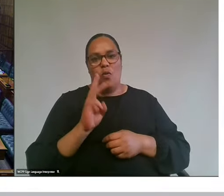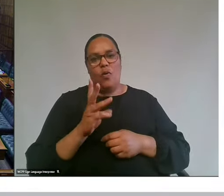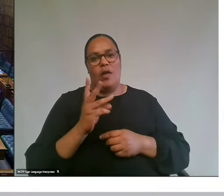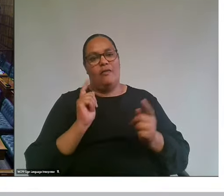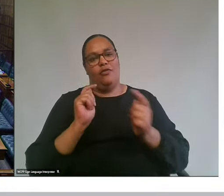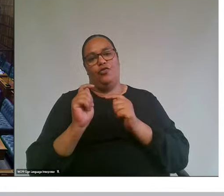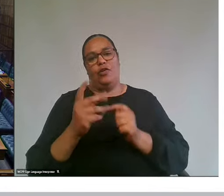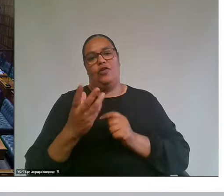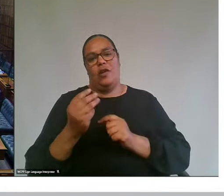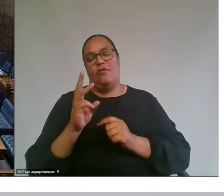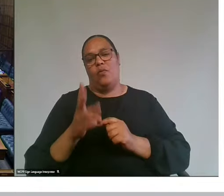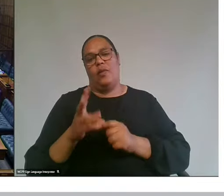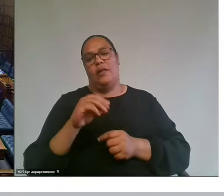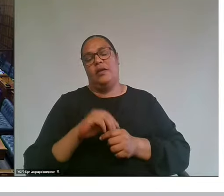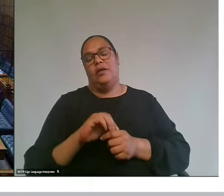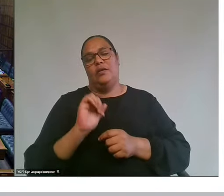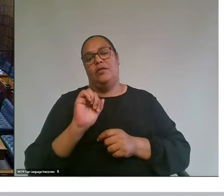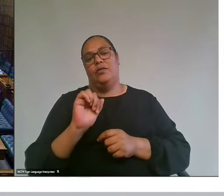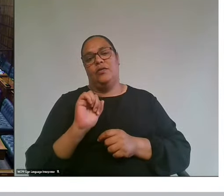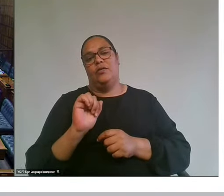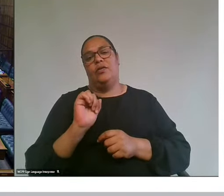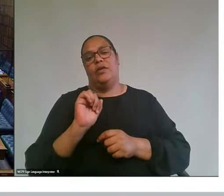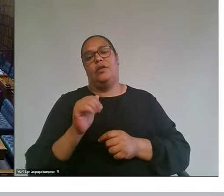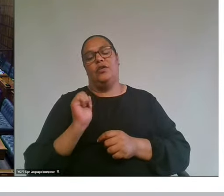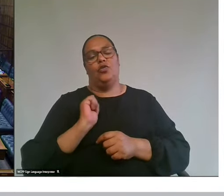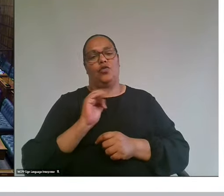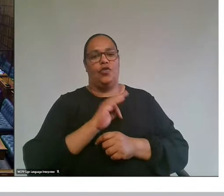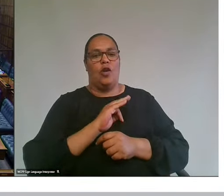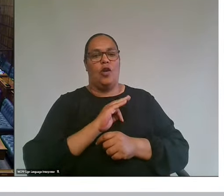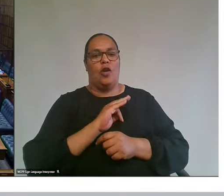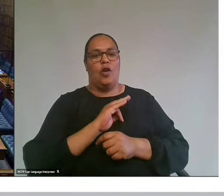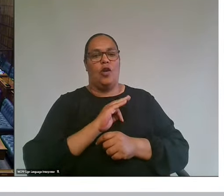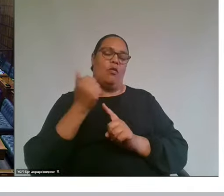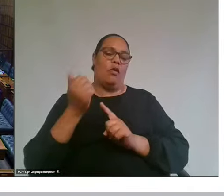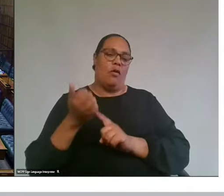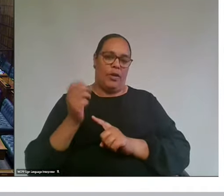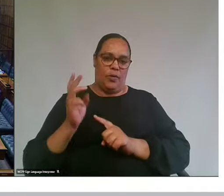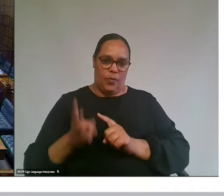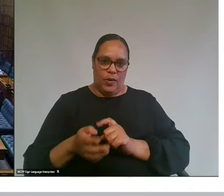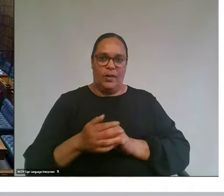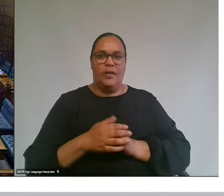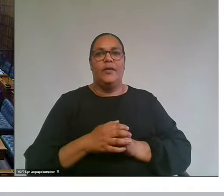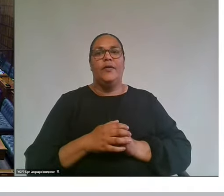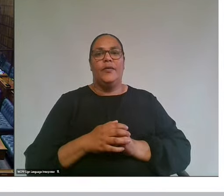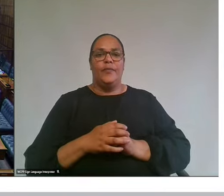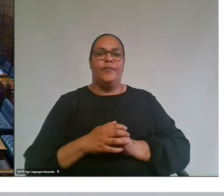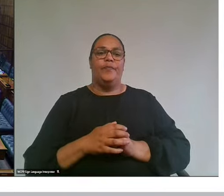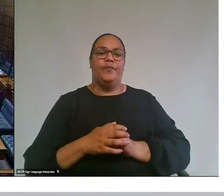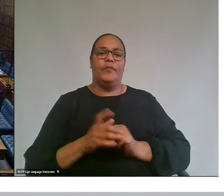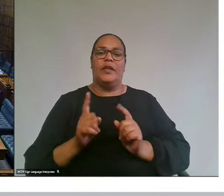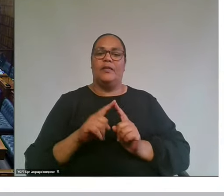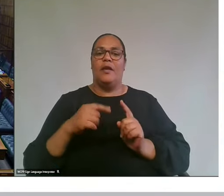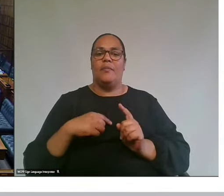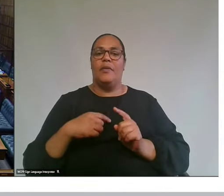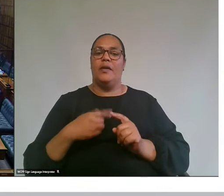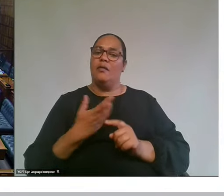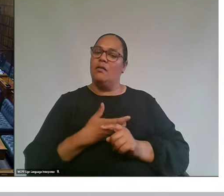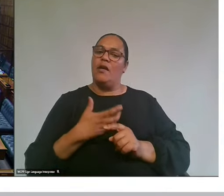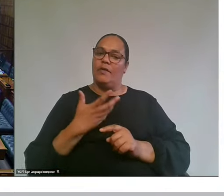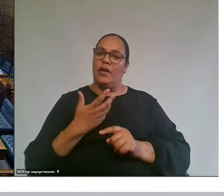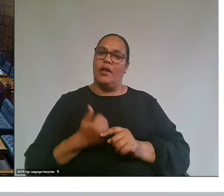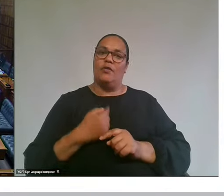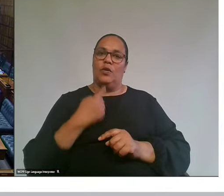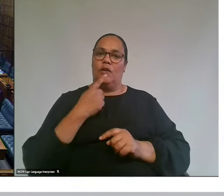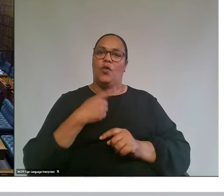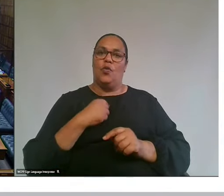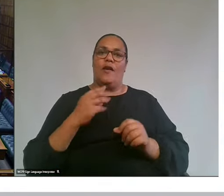changes um in in in in in the staff compliment um and uh I'm I'm very comfortable to say that